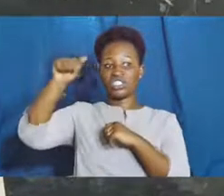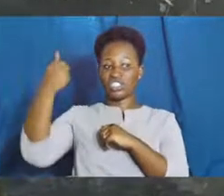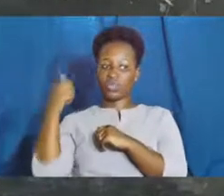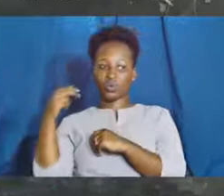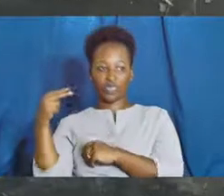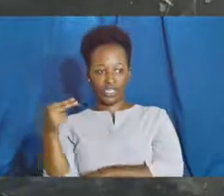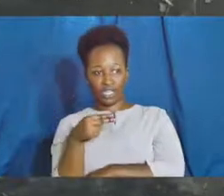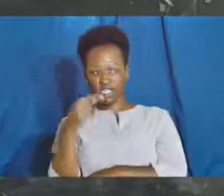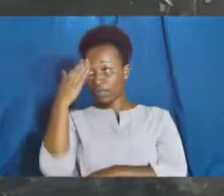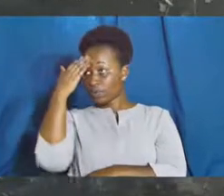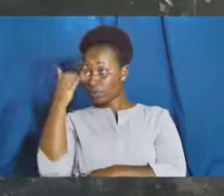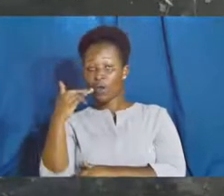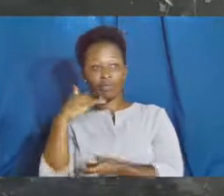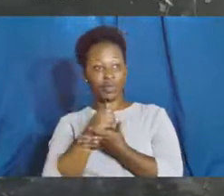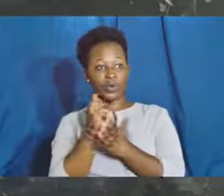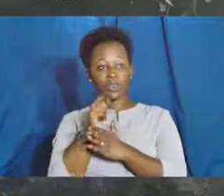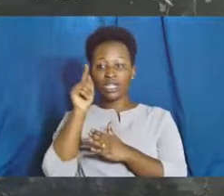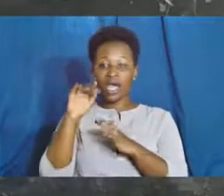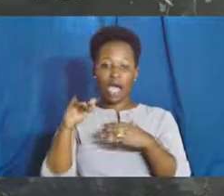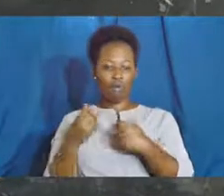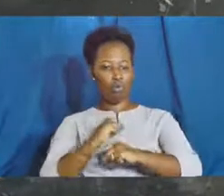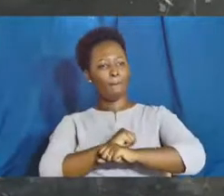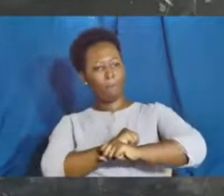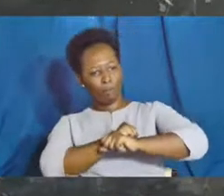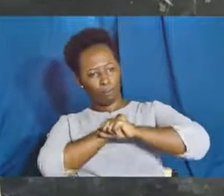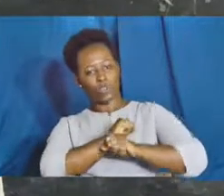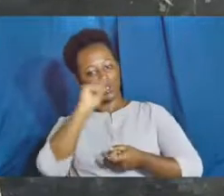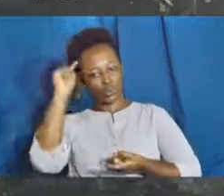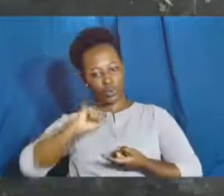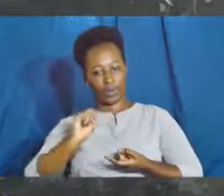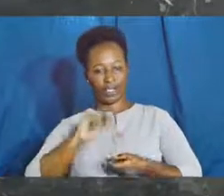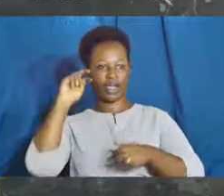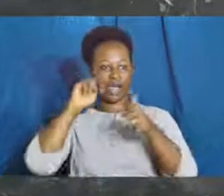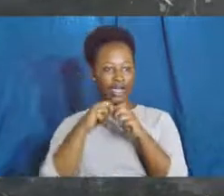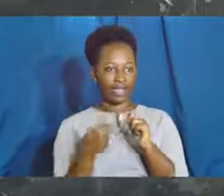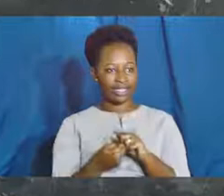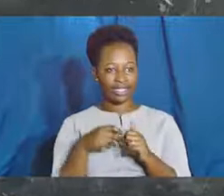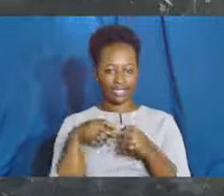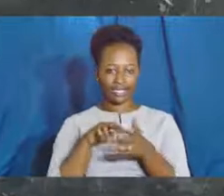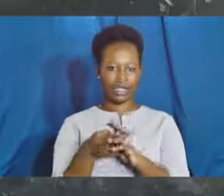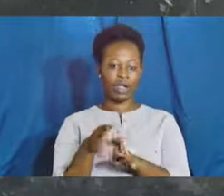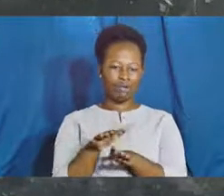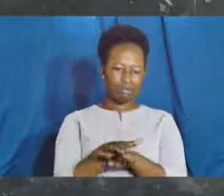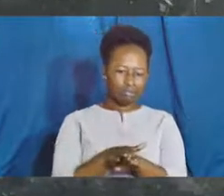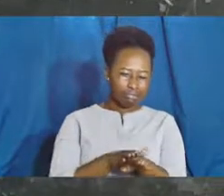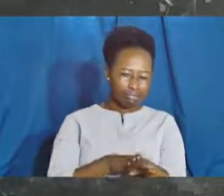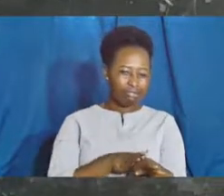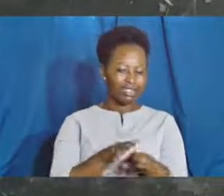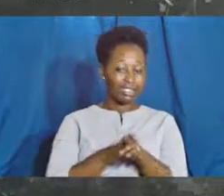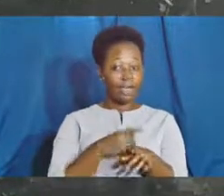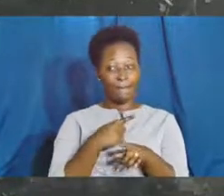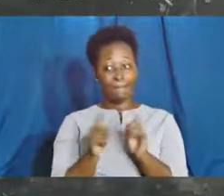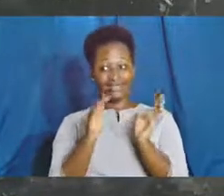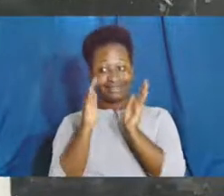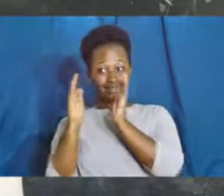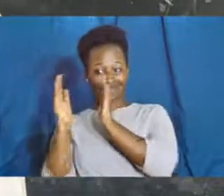Because this is a high opposition to the flow of the electric charges. It is being slowed down, but here